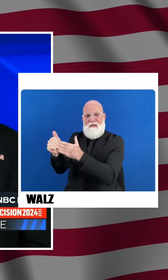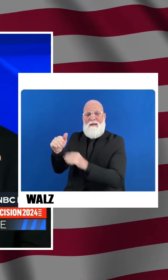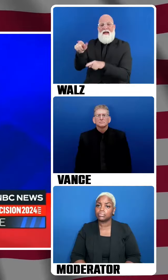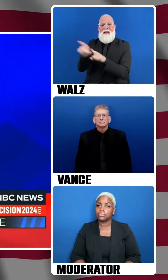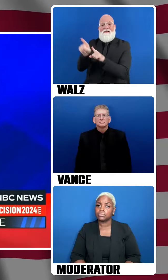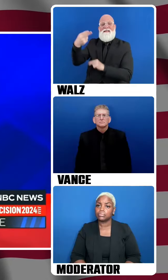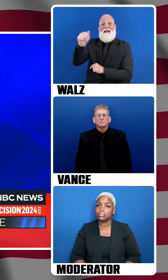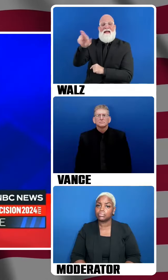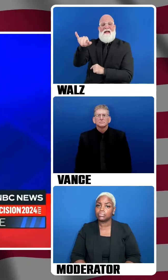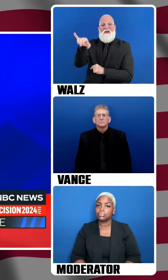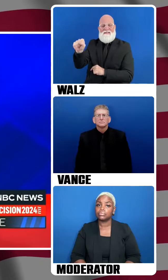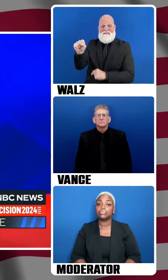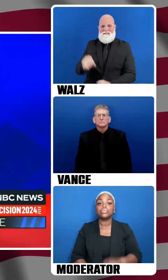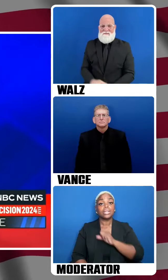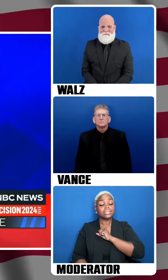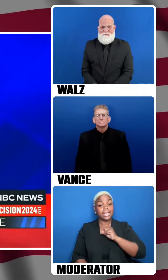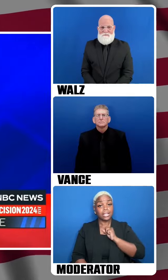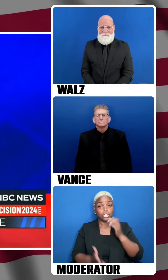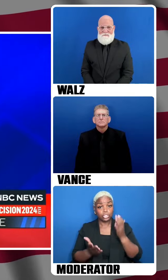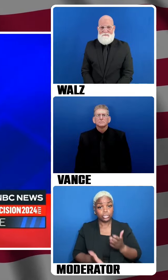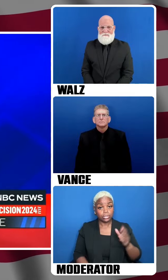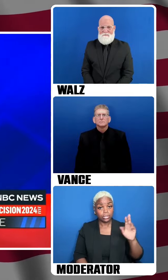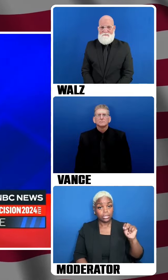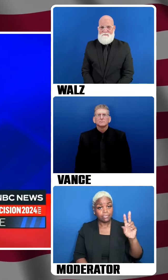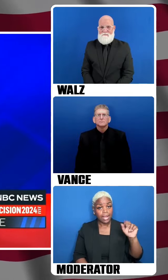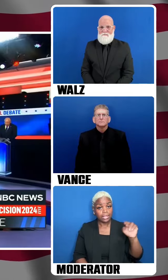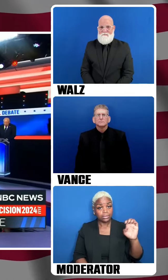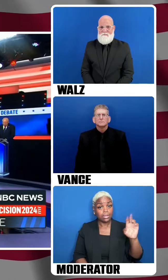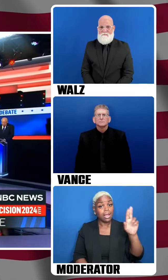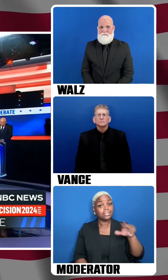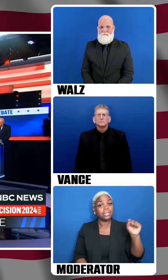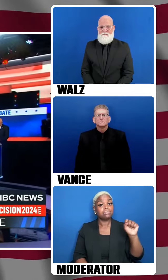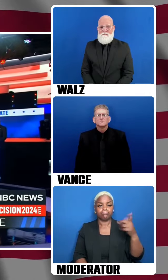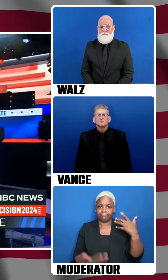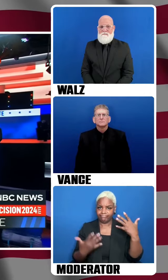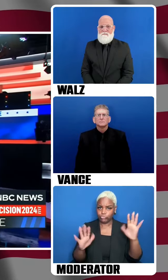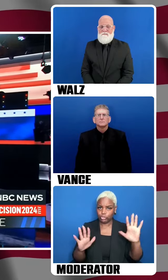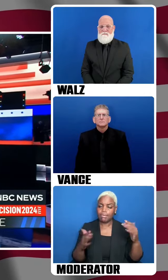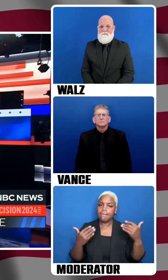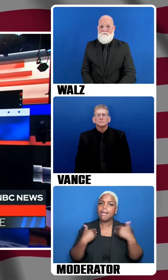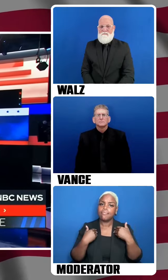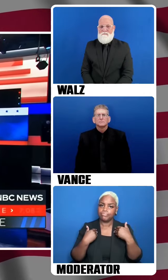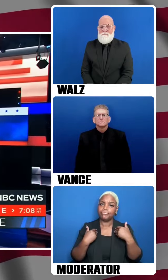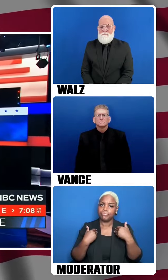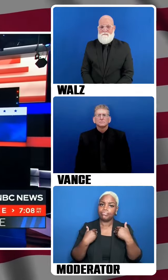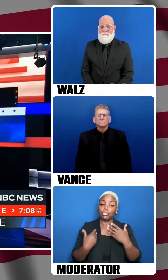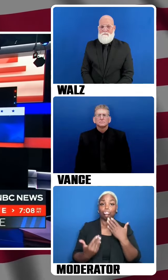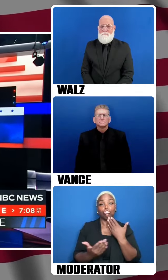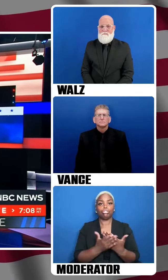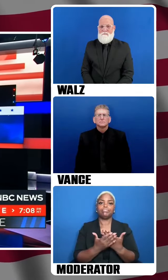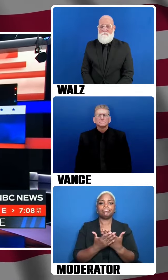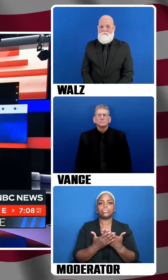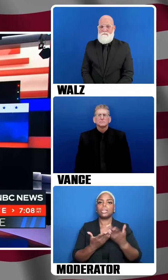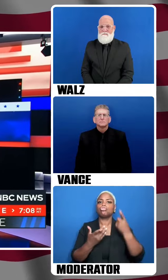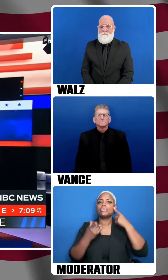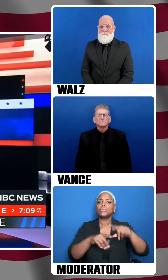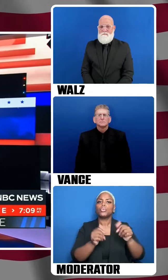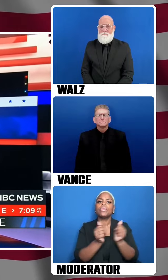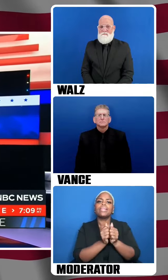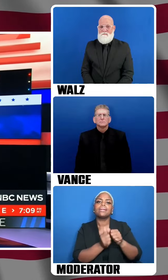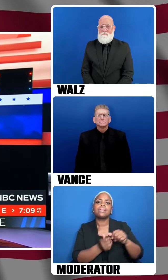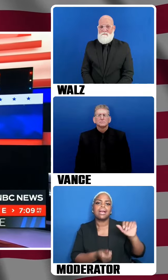U.S. did have a diplomatic deal with Iran to temporarily pause parts of its nuclear program, and President Trump did exit that